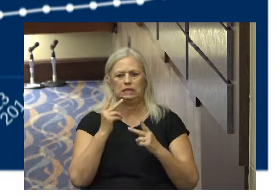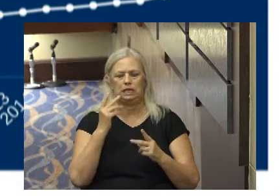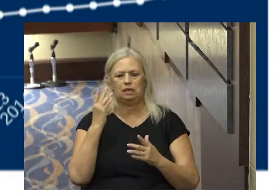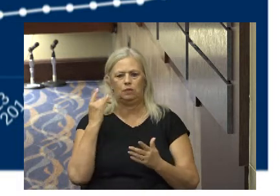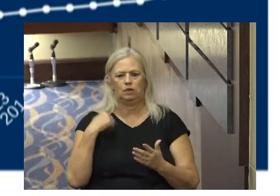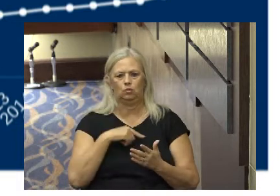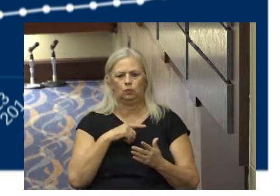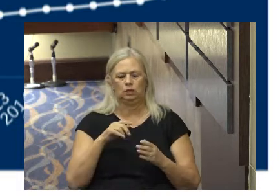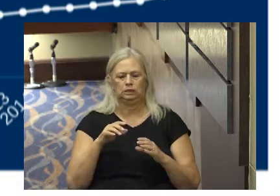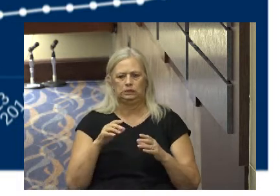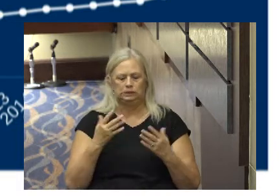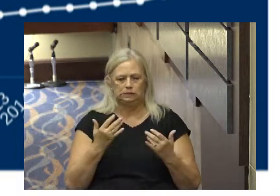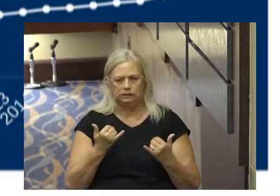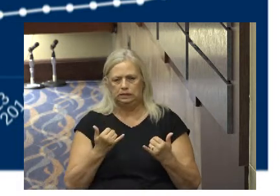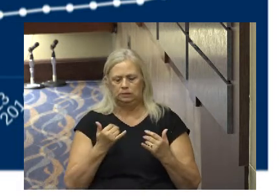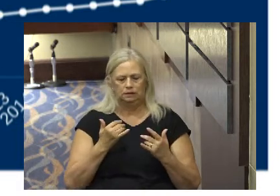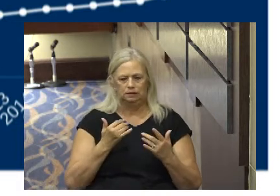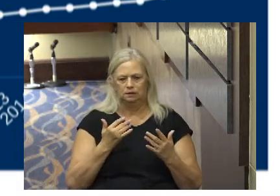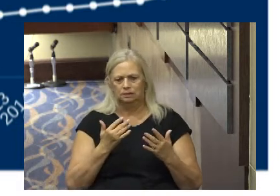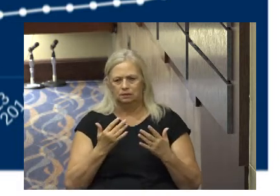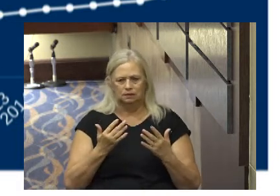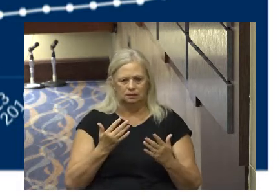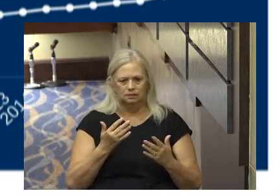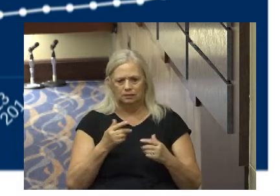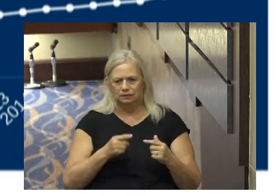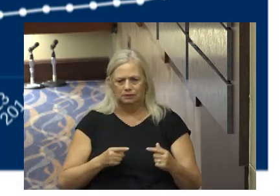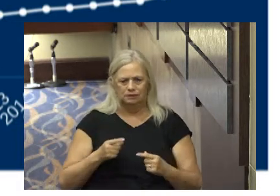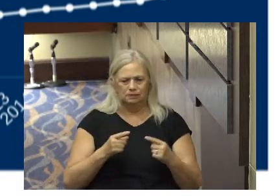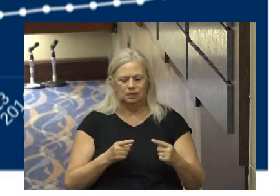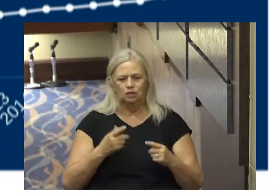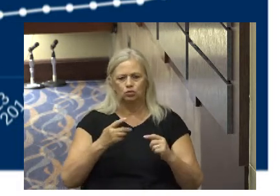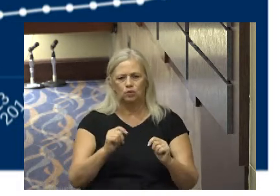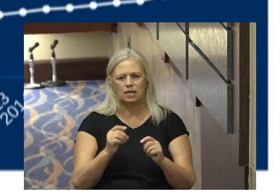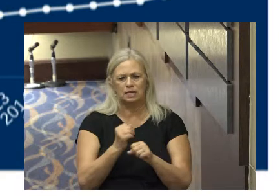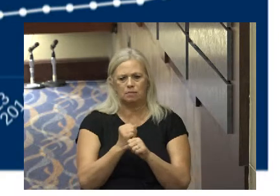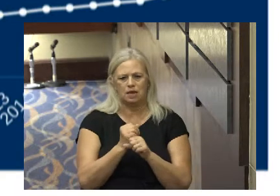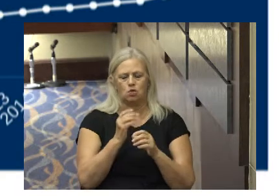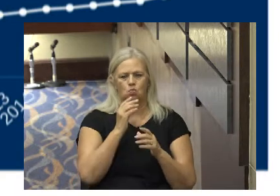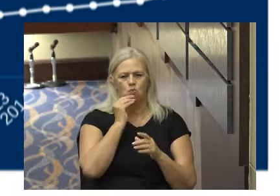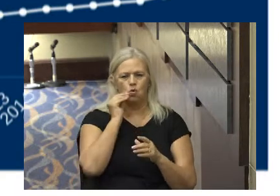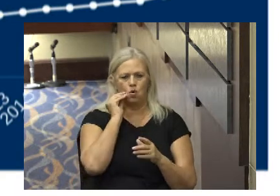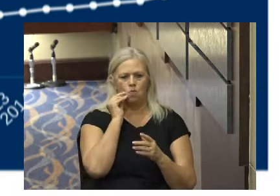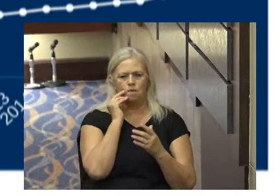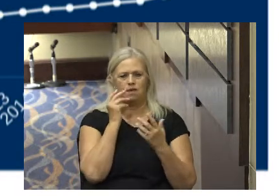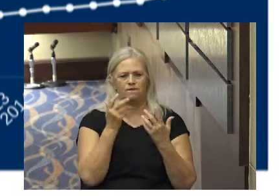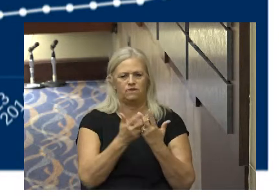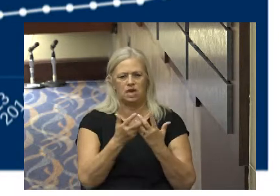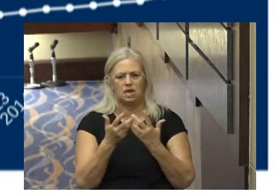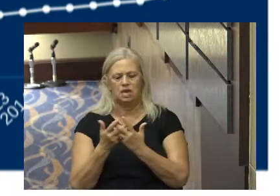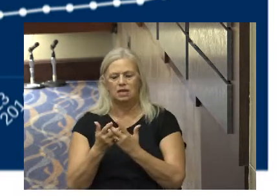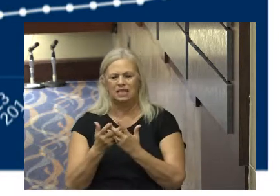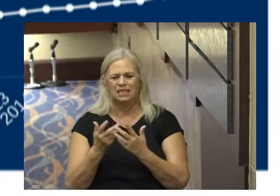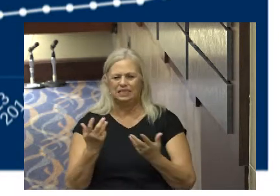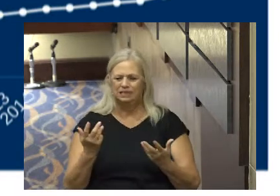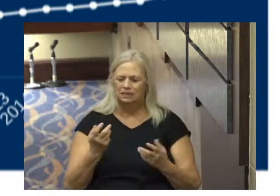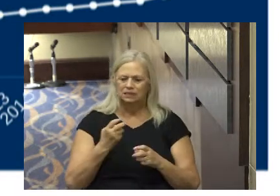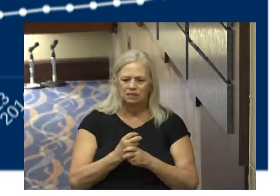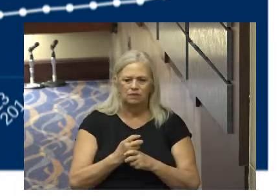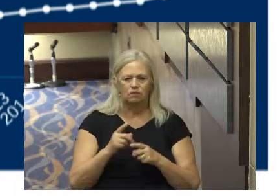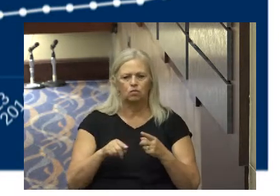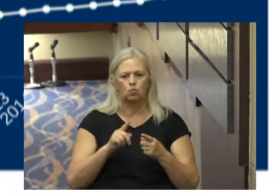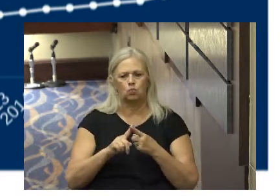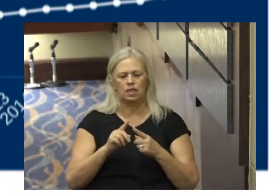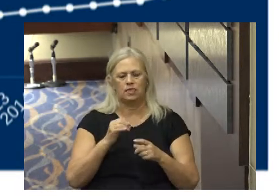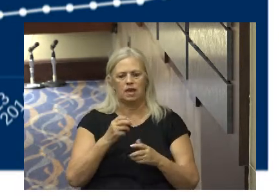such turmoil right now, is trying to make homes fit. And it's sort of hard when the cost of the home has gone